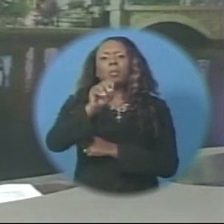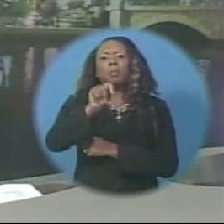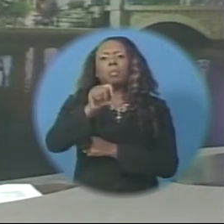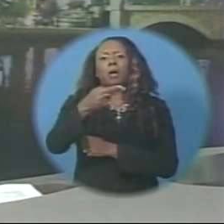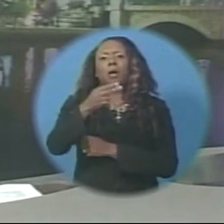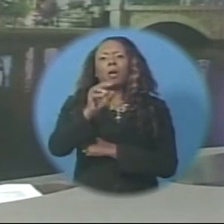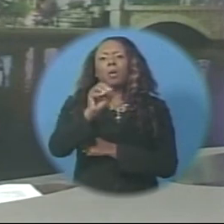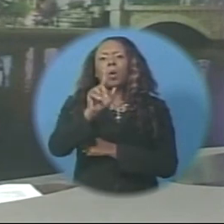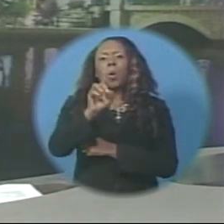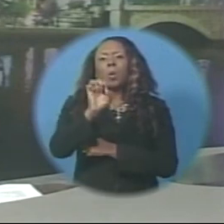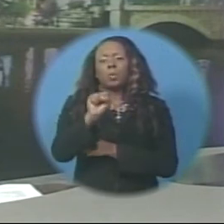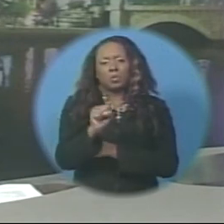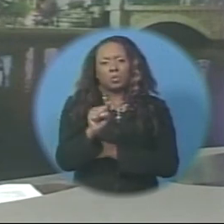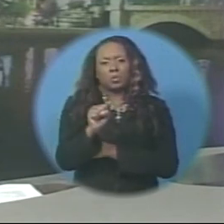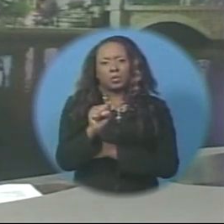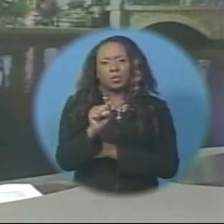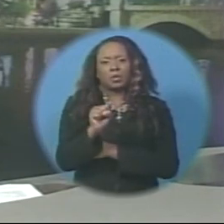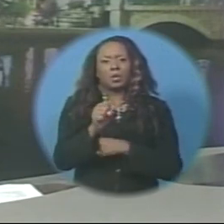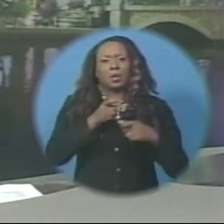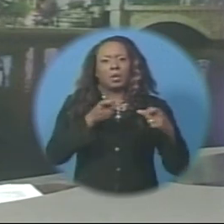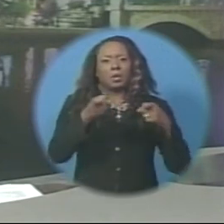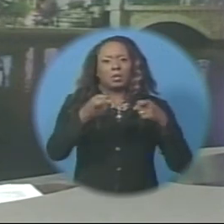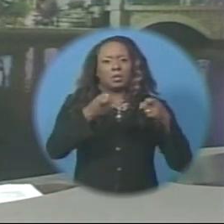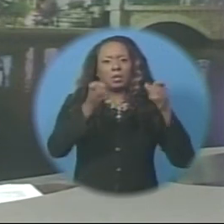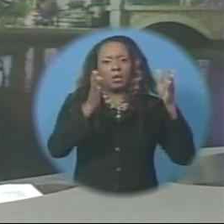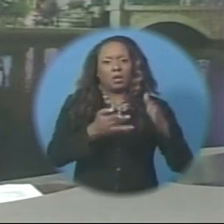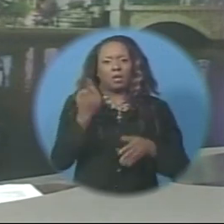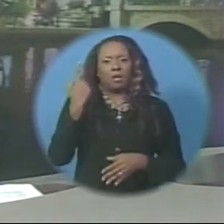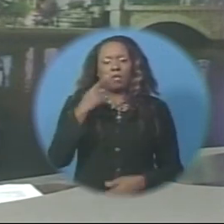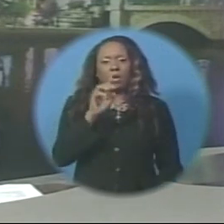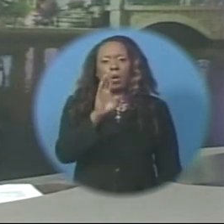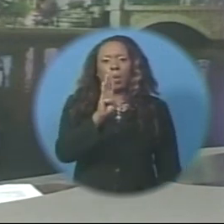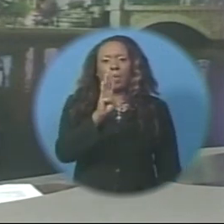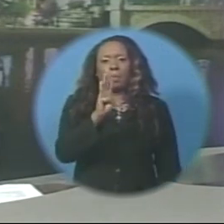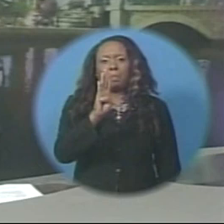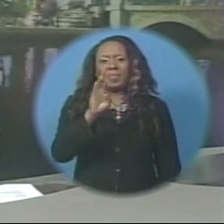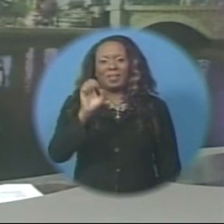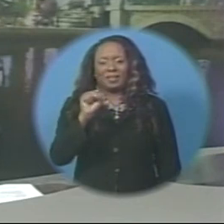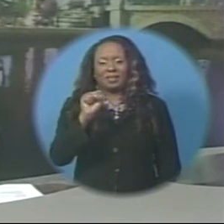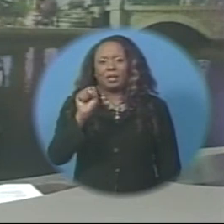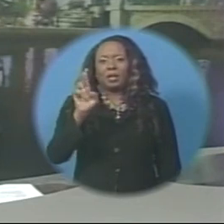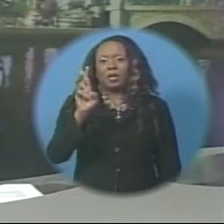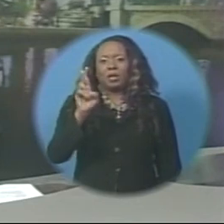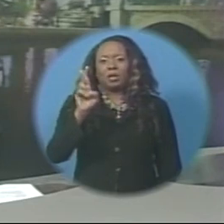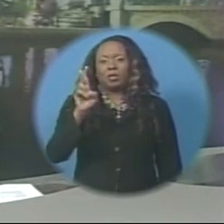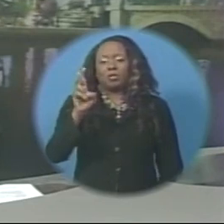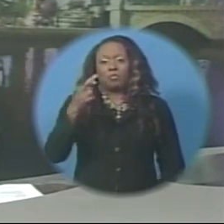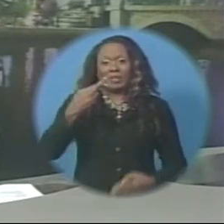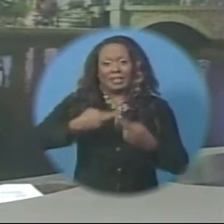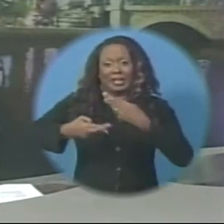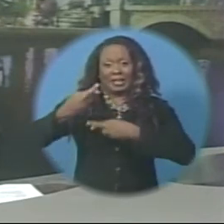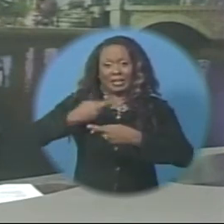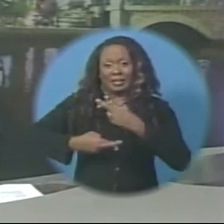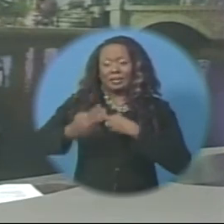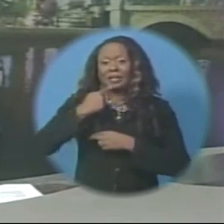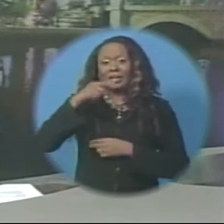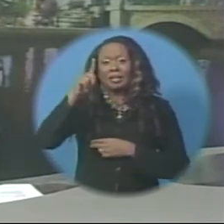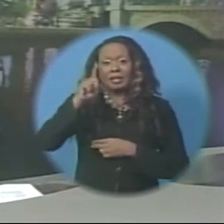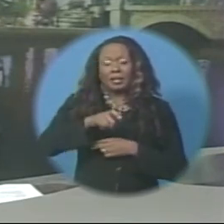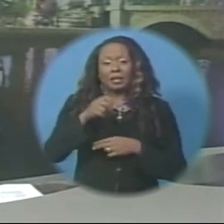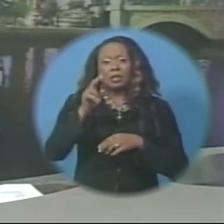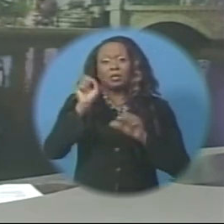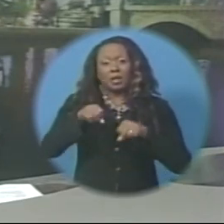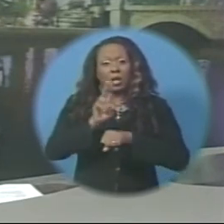roads. Managing Director of Bees Recycling, Paul Bino, wants the authorities to consider using tires to help patch some